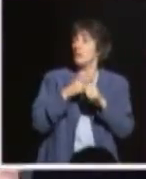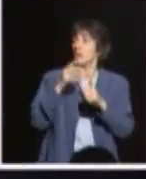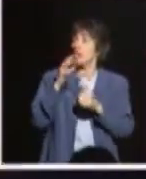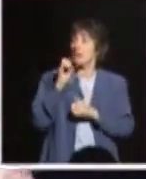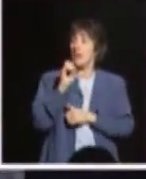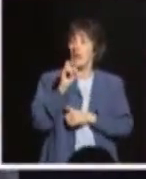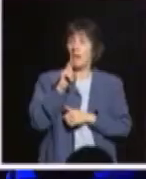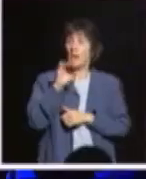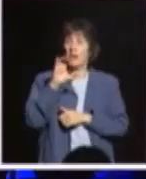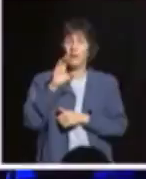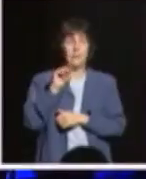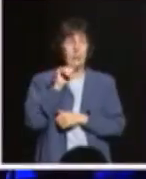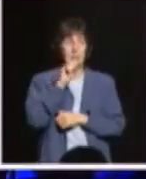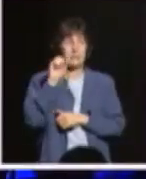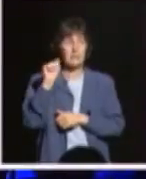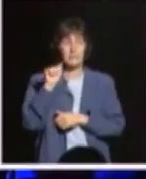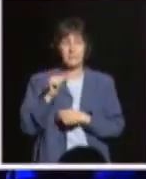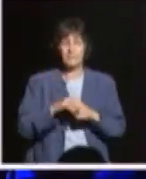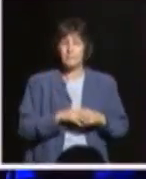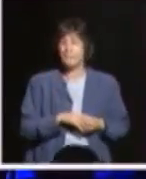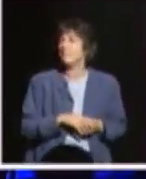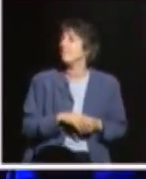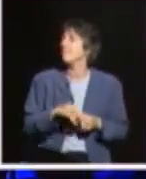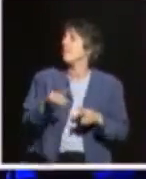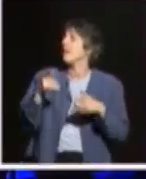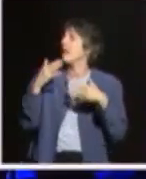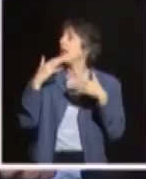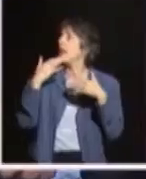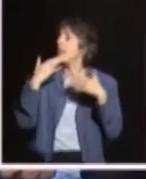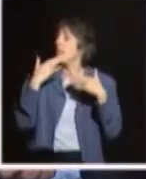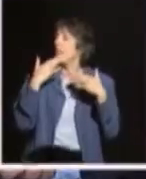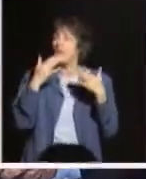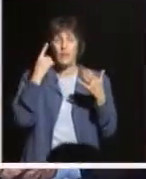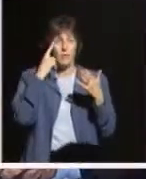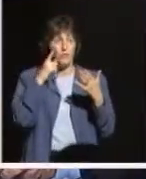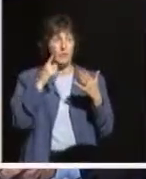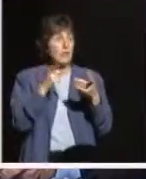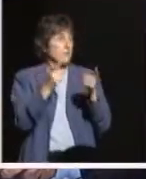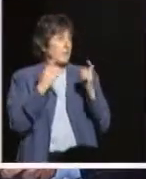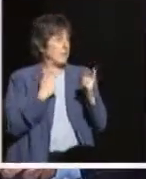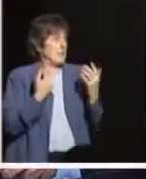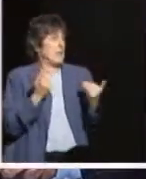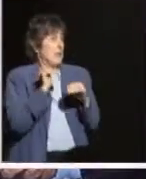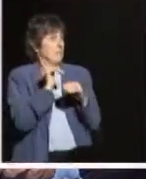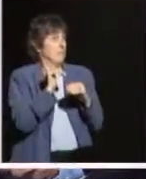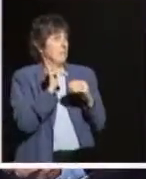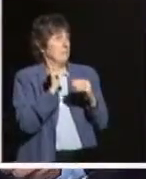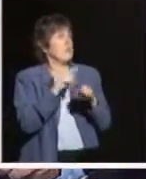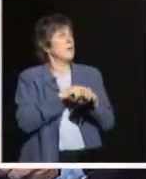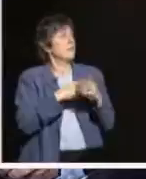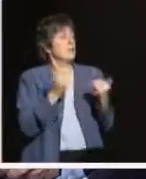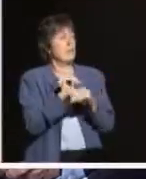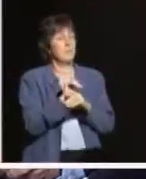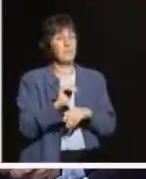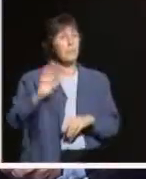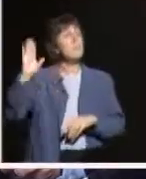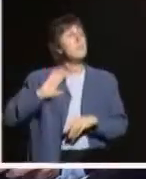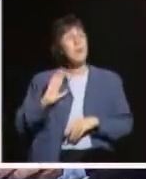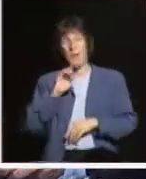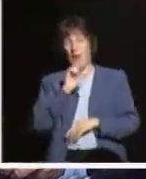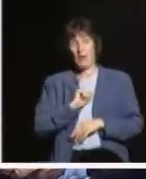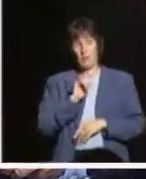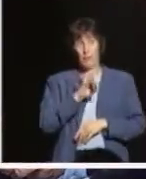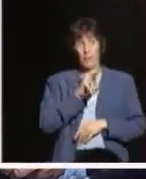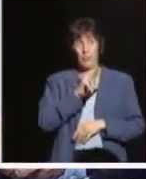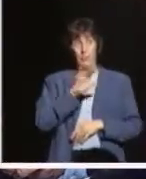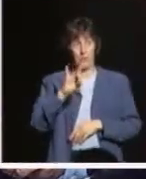Massa. 1 minute, please. Thank you very much for allowing us to share this time with you tonight. When I was 38 years old, I was diagnosed